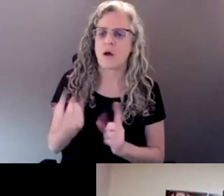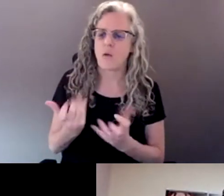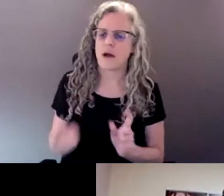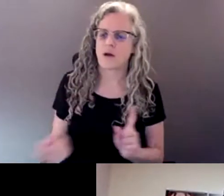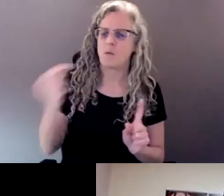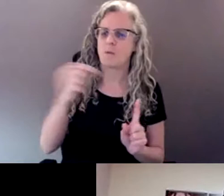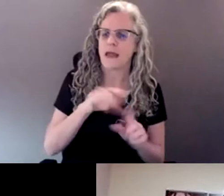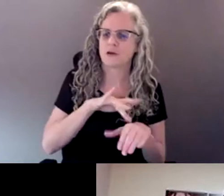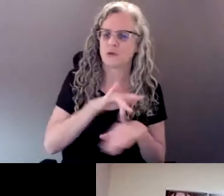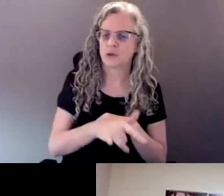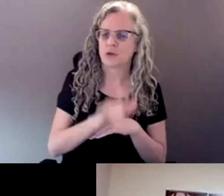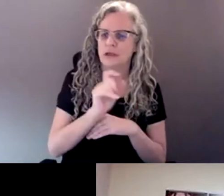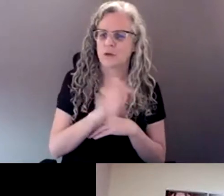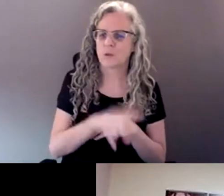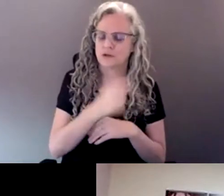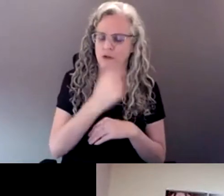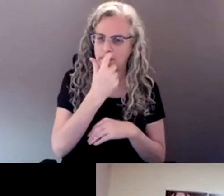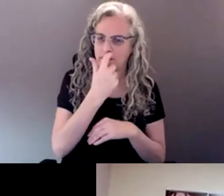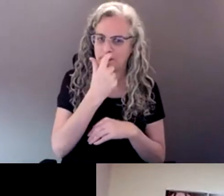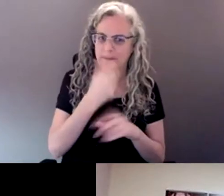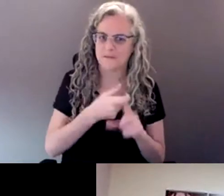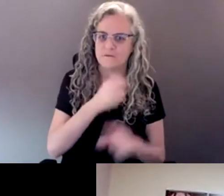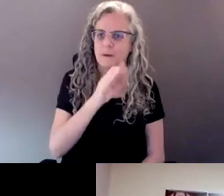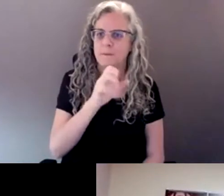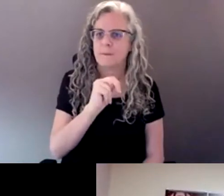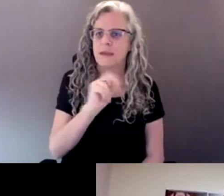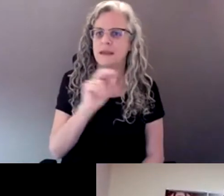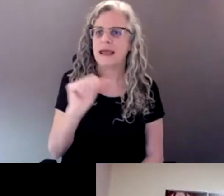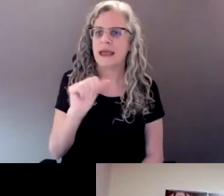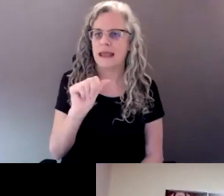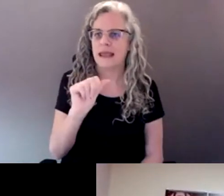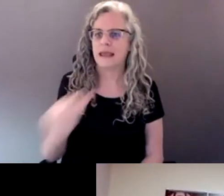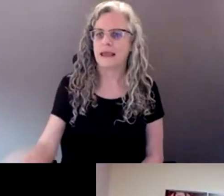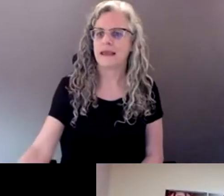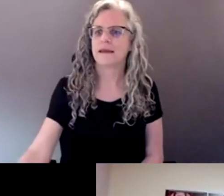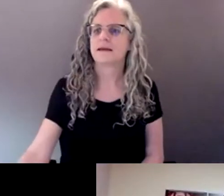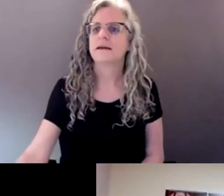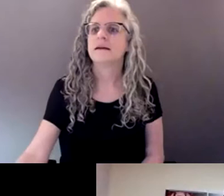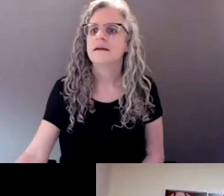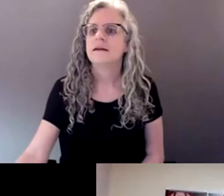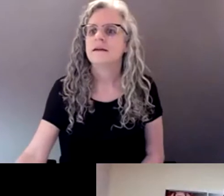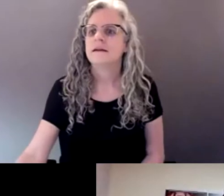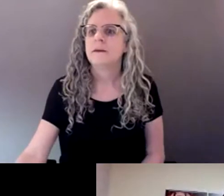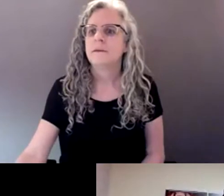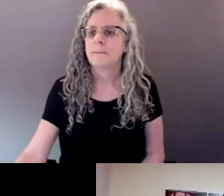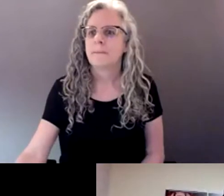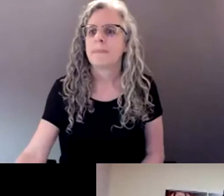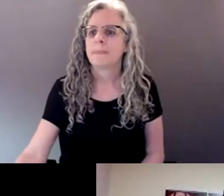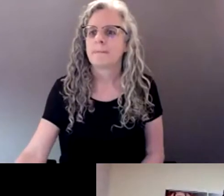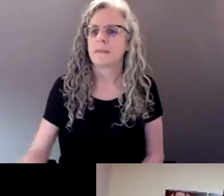question that Ben A. asks about current conceptions of